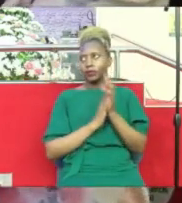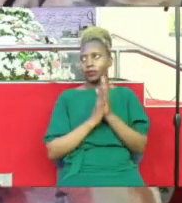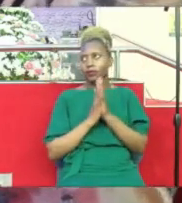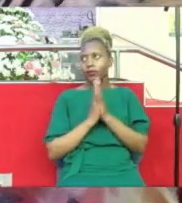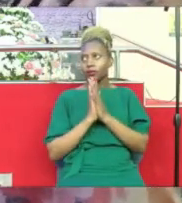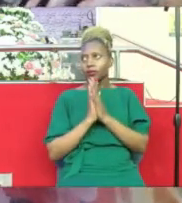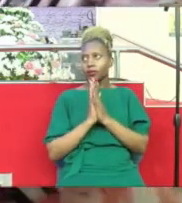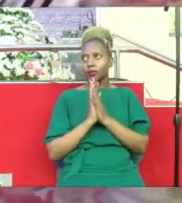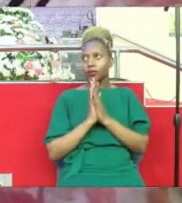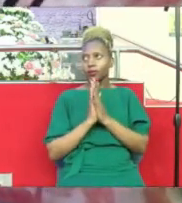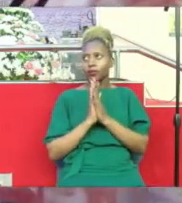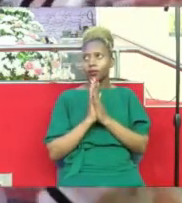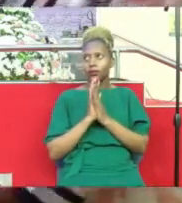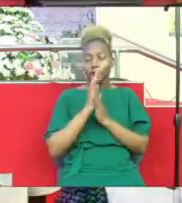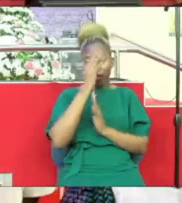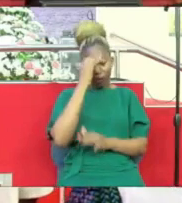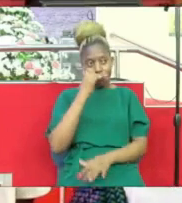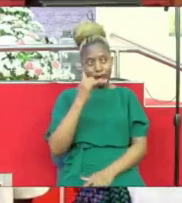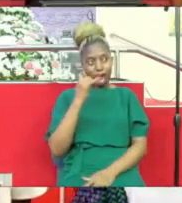All because he had a mommy